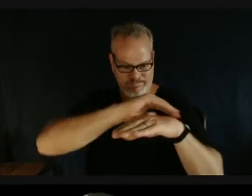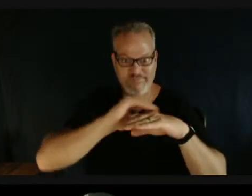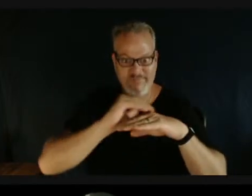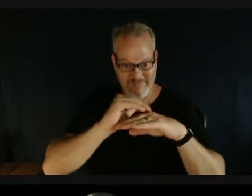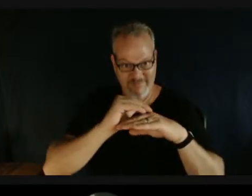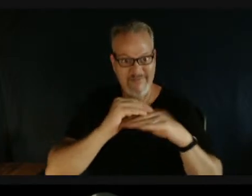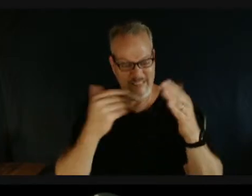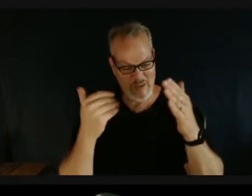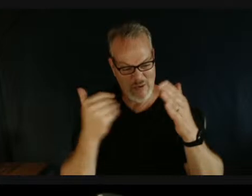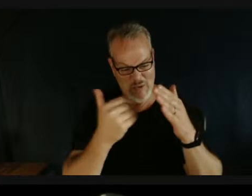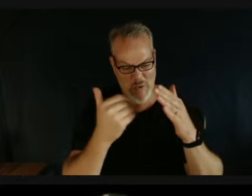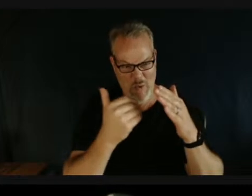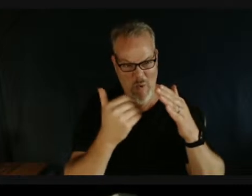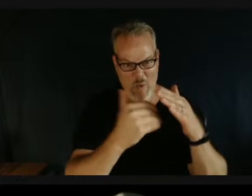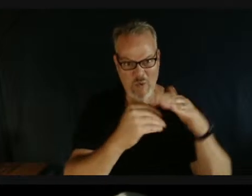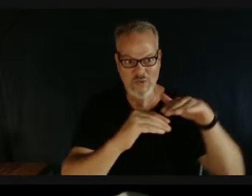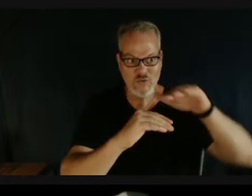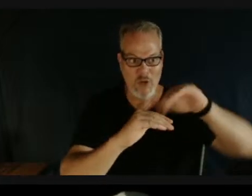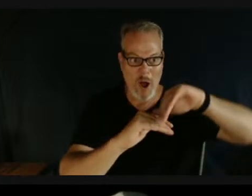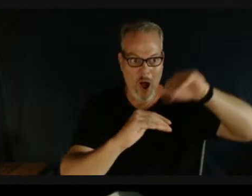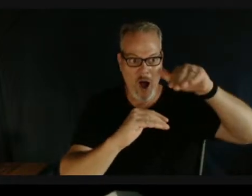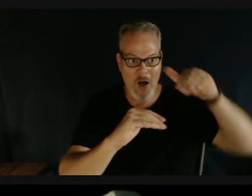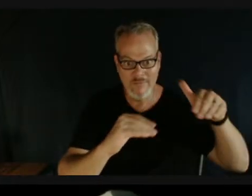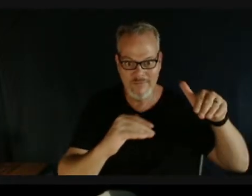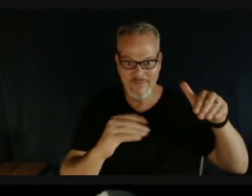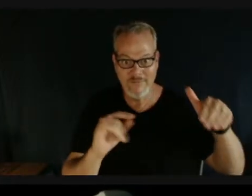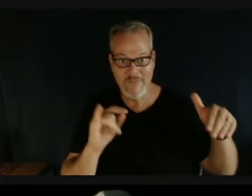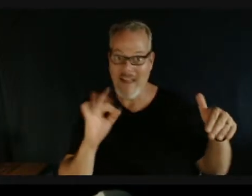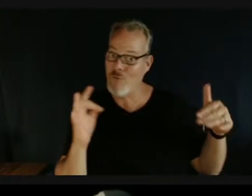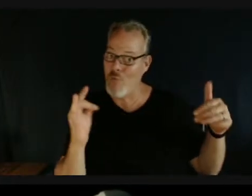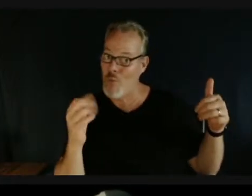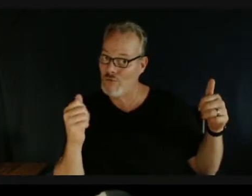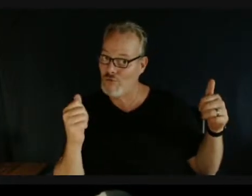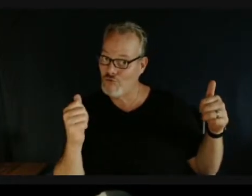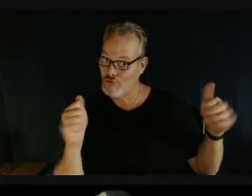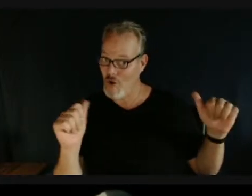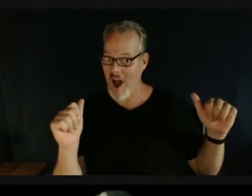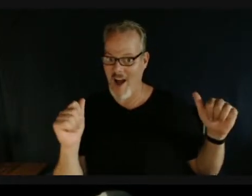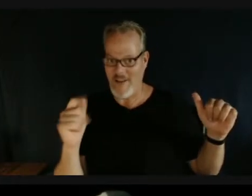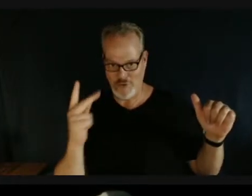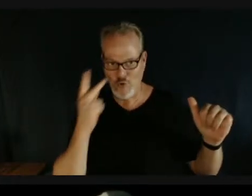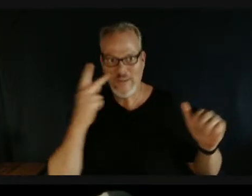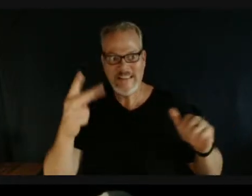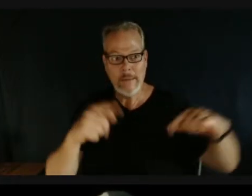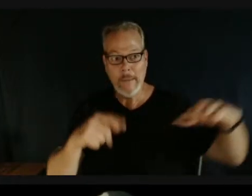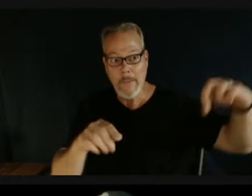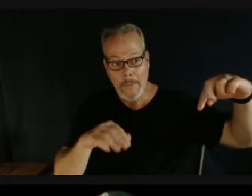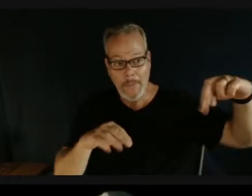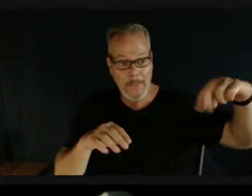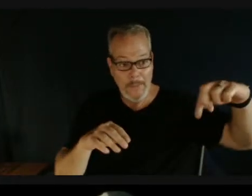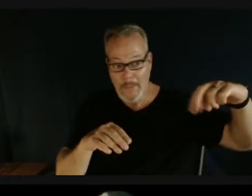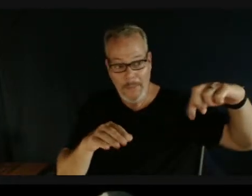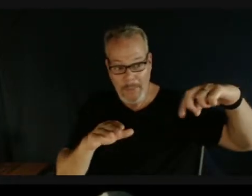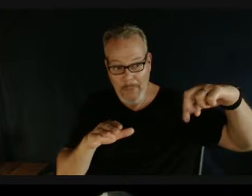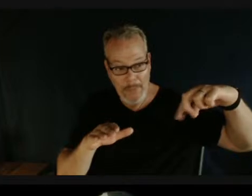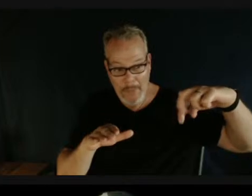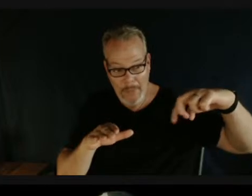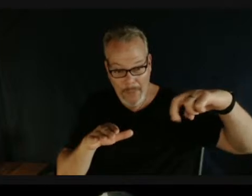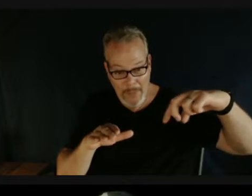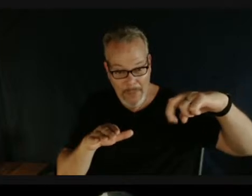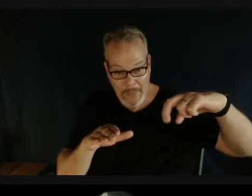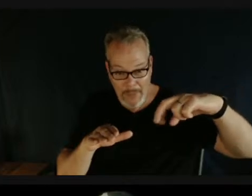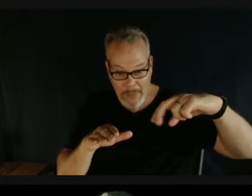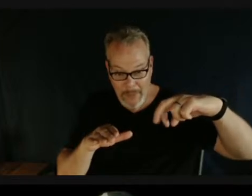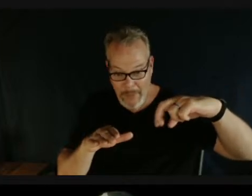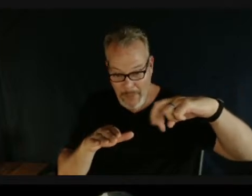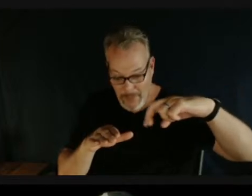getting pretty close right there. I mean, it looks almost like you could, if you really wanted to try, scramble down in here and like scramble over there. If you really had to, you probably go tumbling